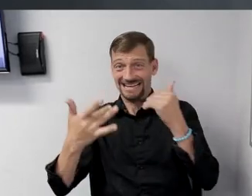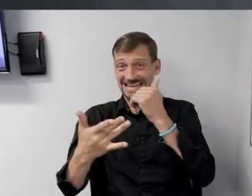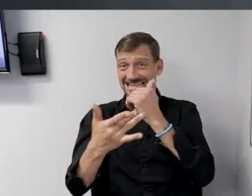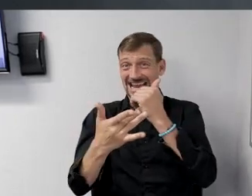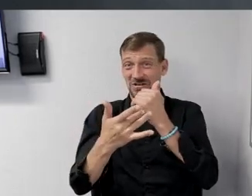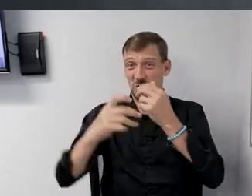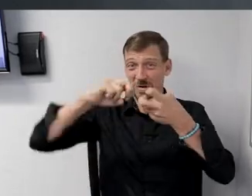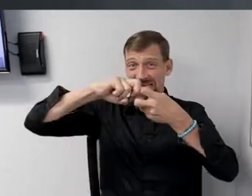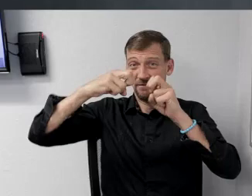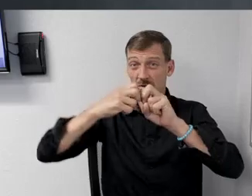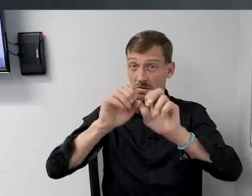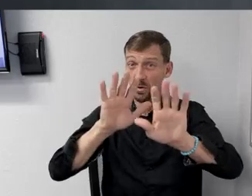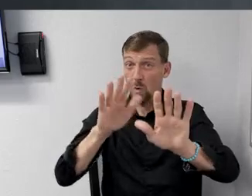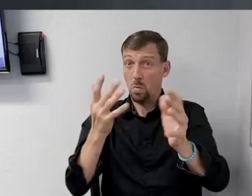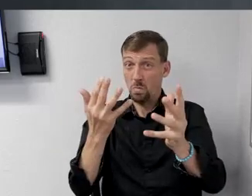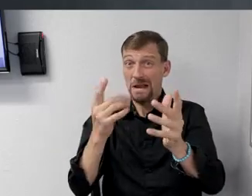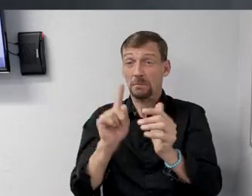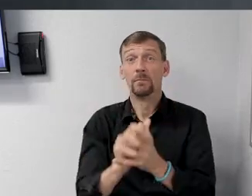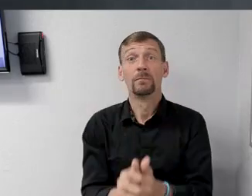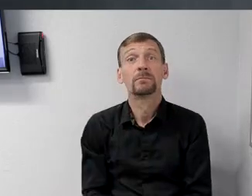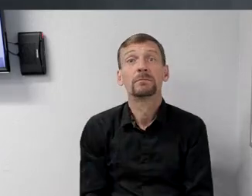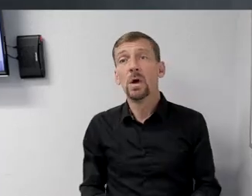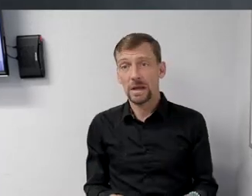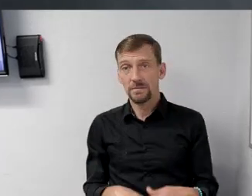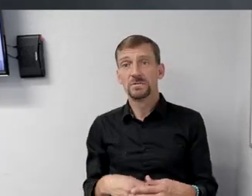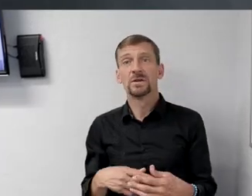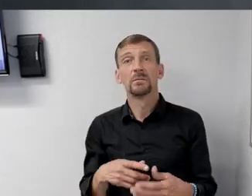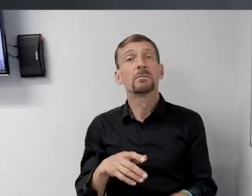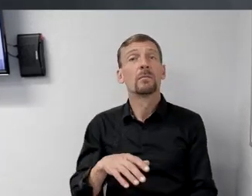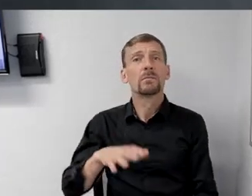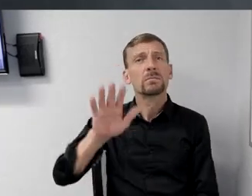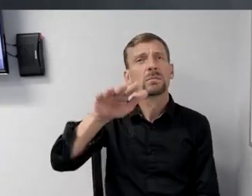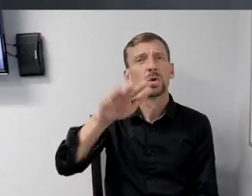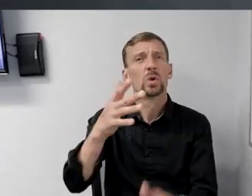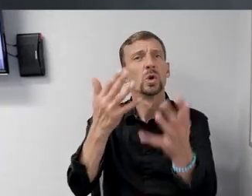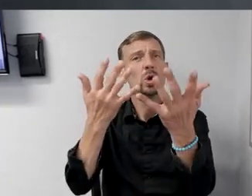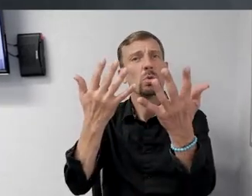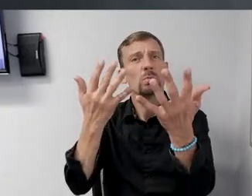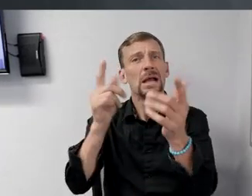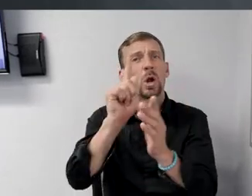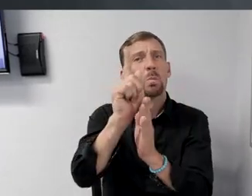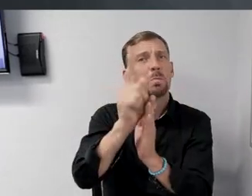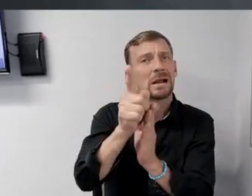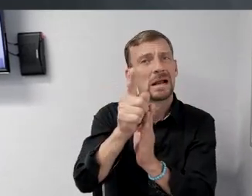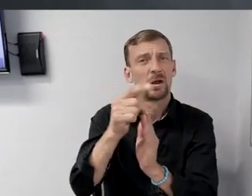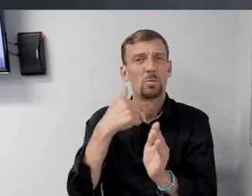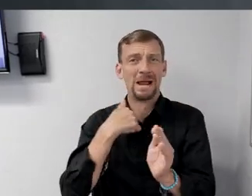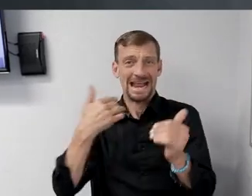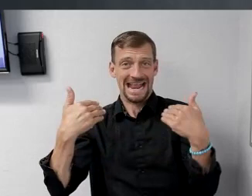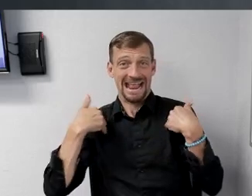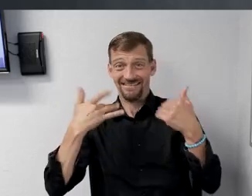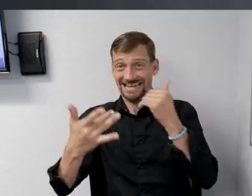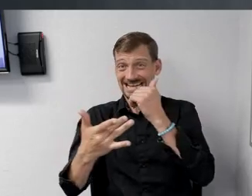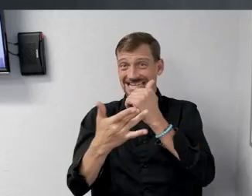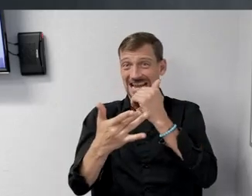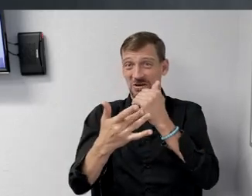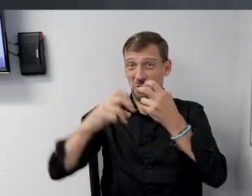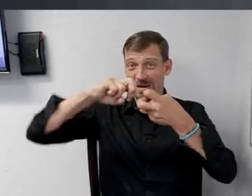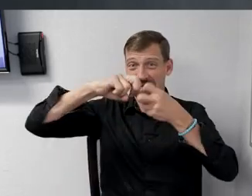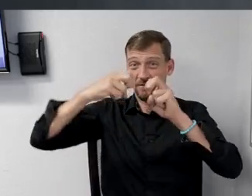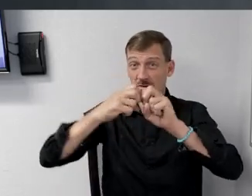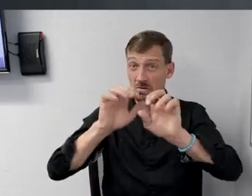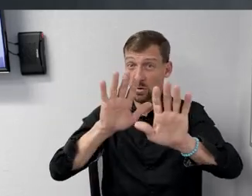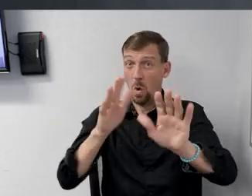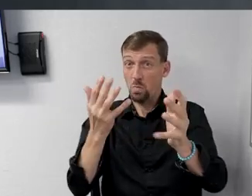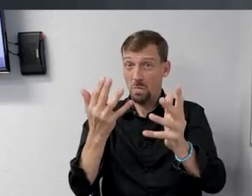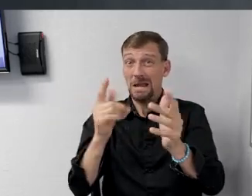really kept, other than the nursing homes, I think Tulare County has done a phenomenal job of keeping the hospitalizations down and the